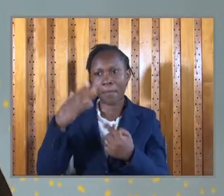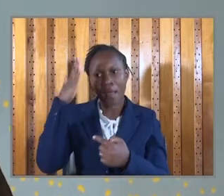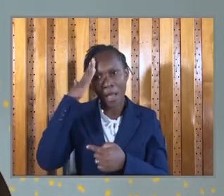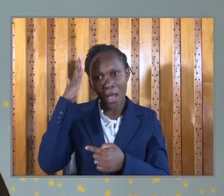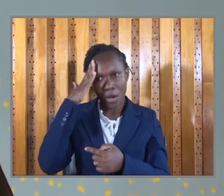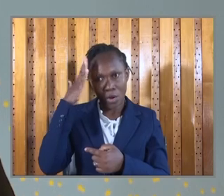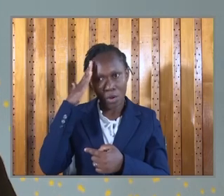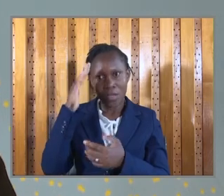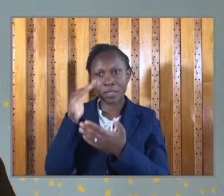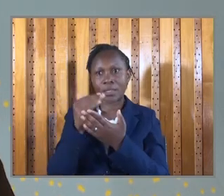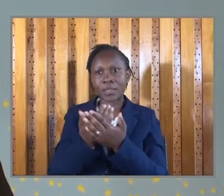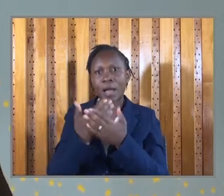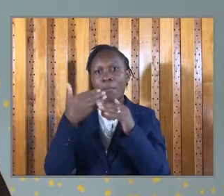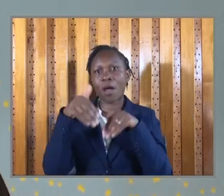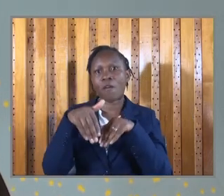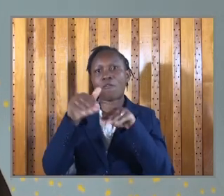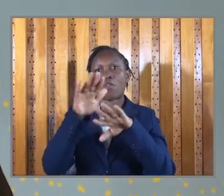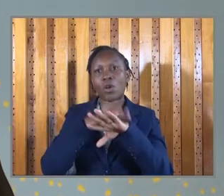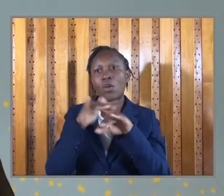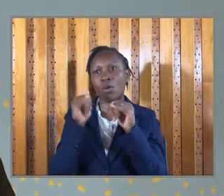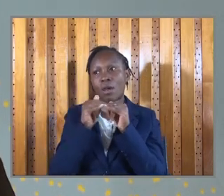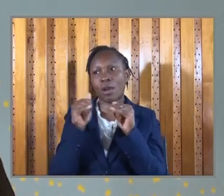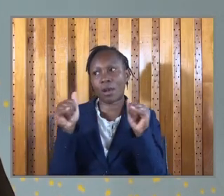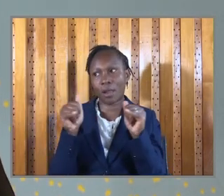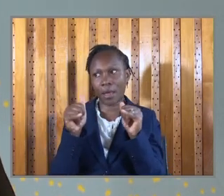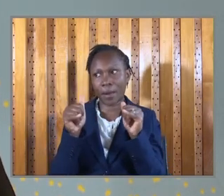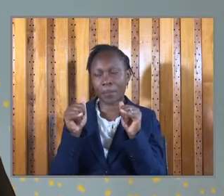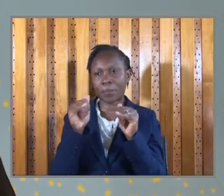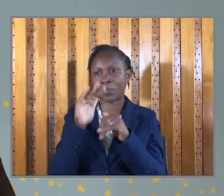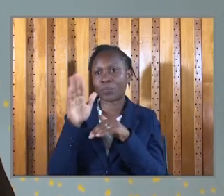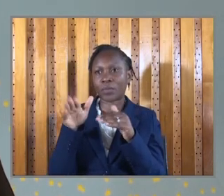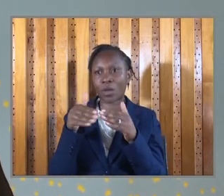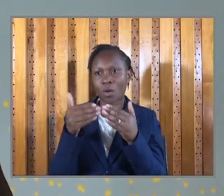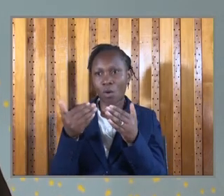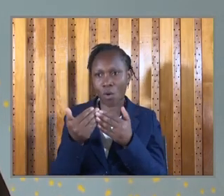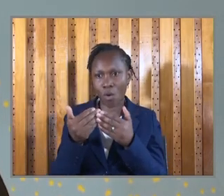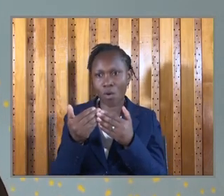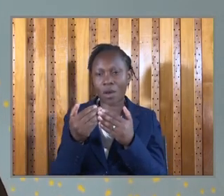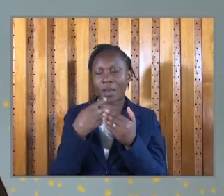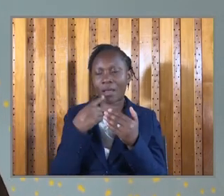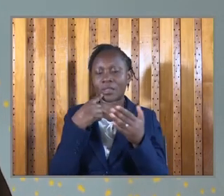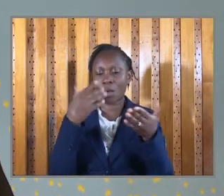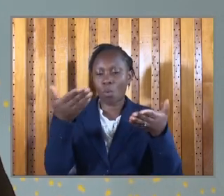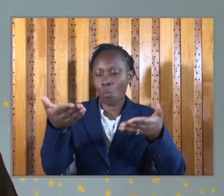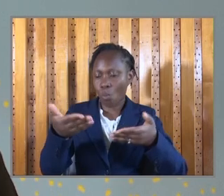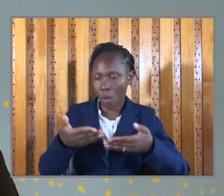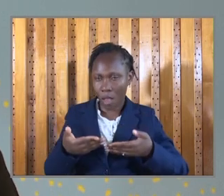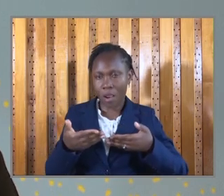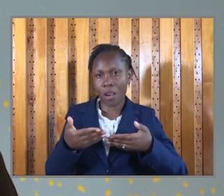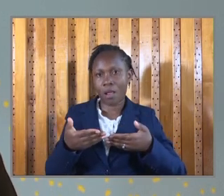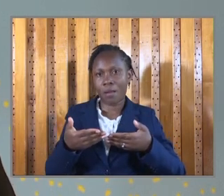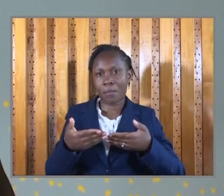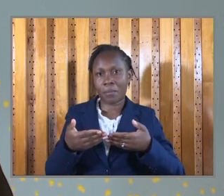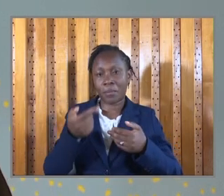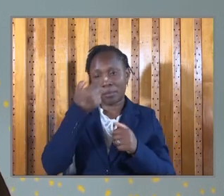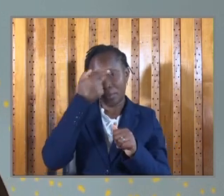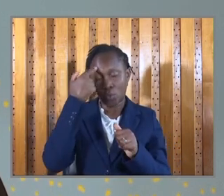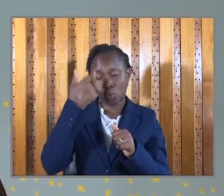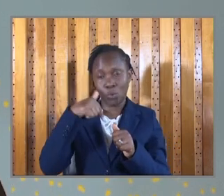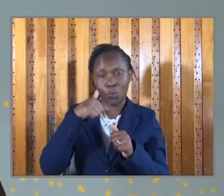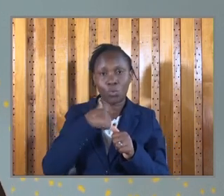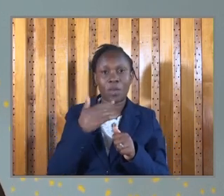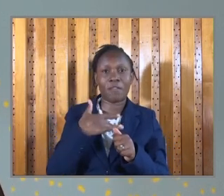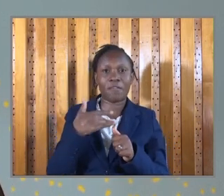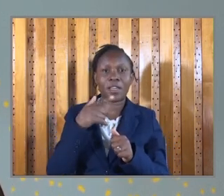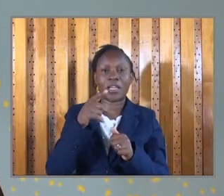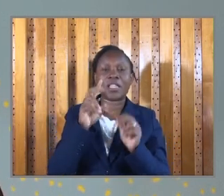some who are also following us online. So all of you, we want to extend a very warm welcome to you, because we feel that this